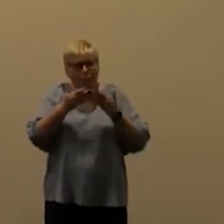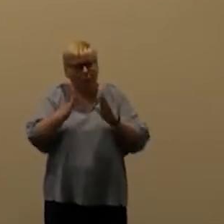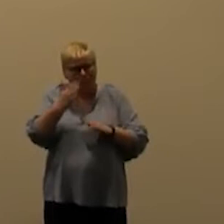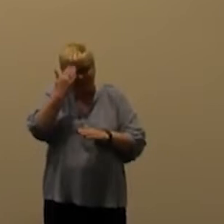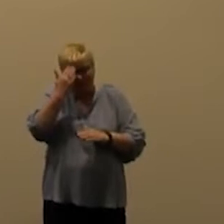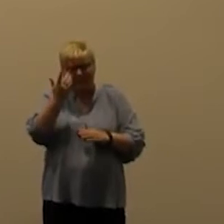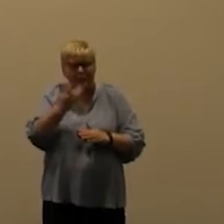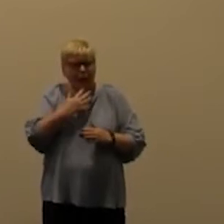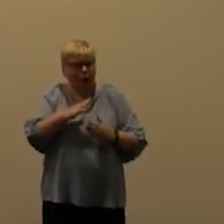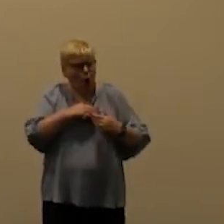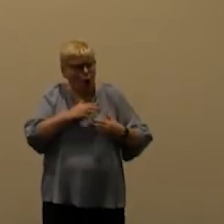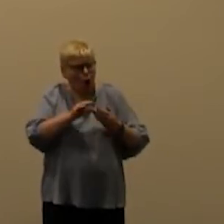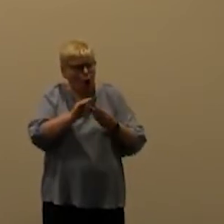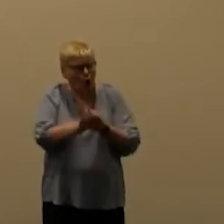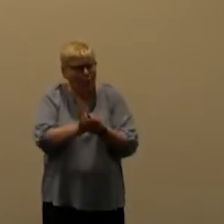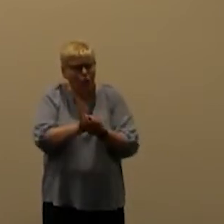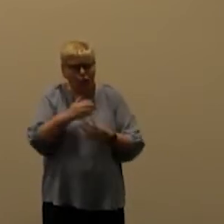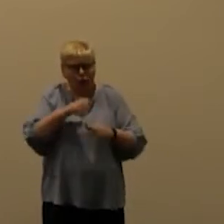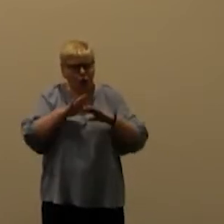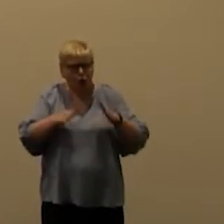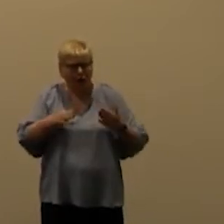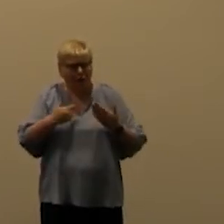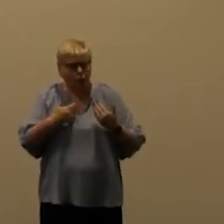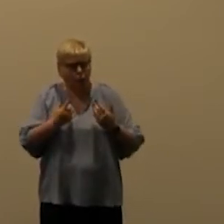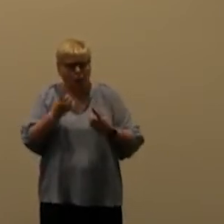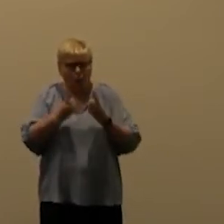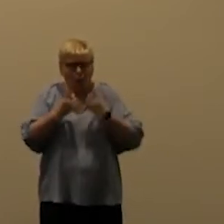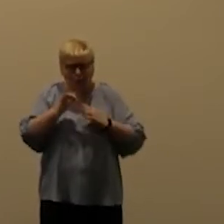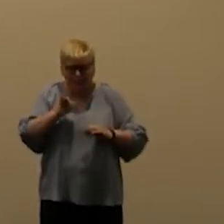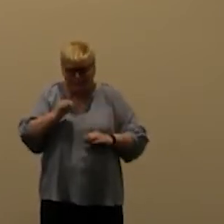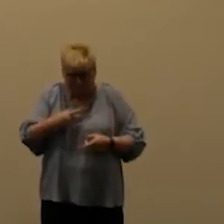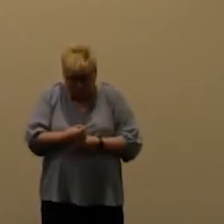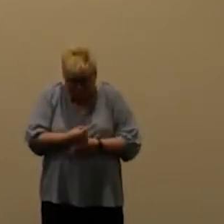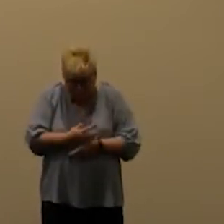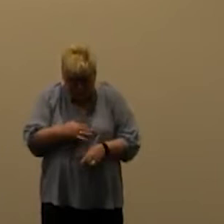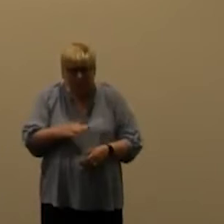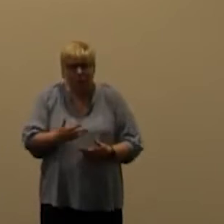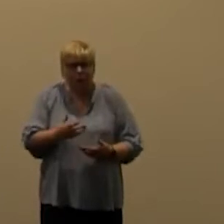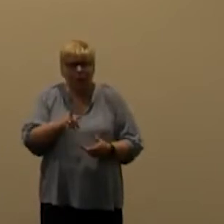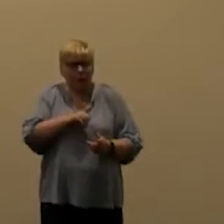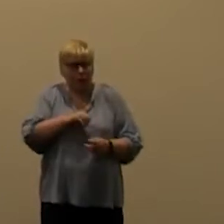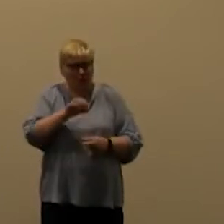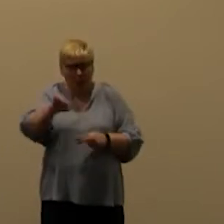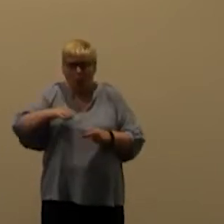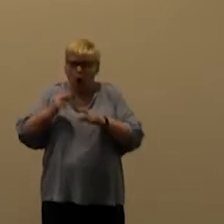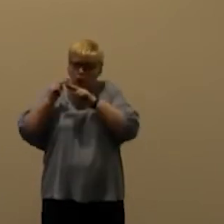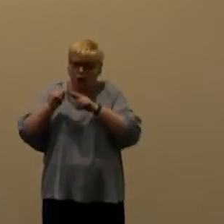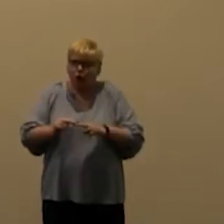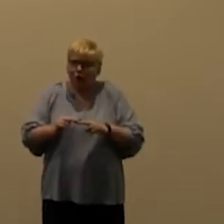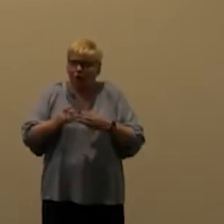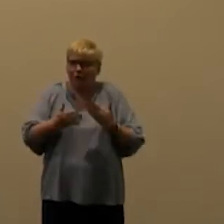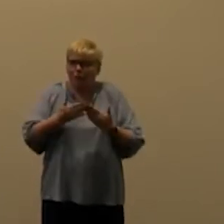open-minded. And again, that reflects, I don't have to worry about making a mistake because we're a generation of compassion and who are